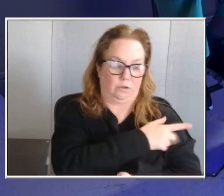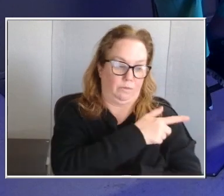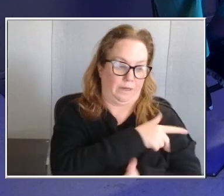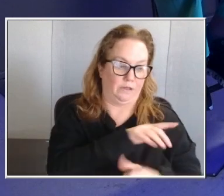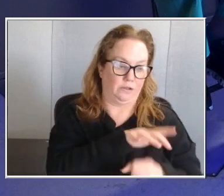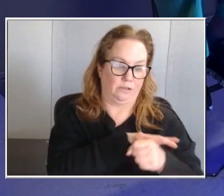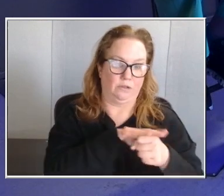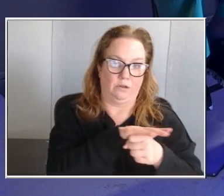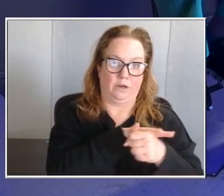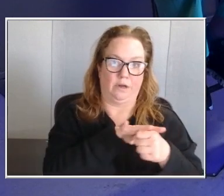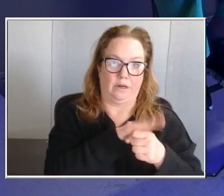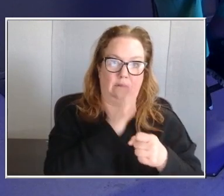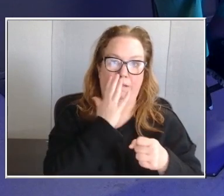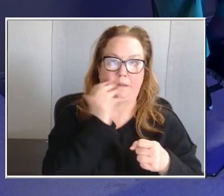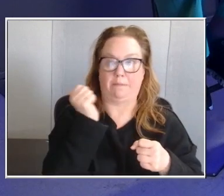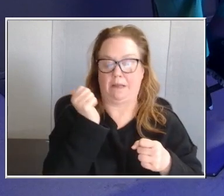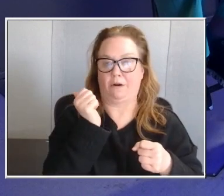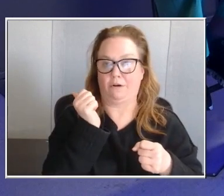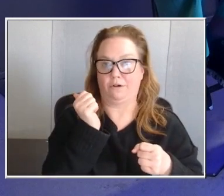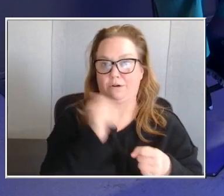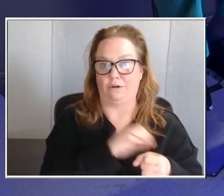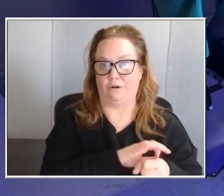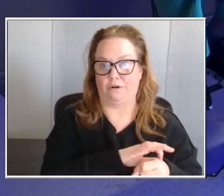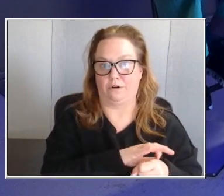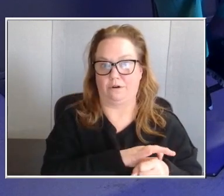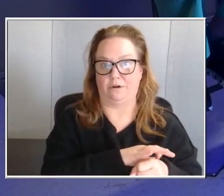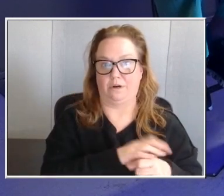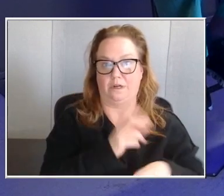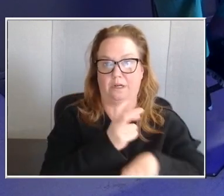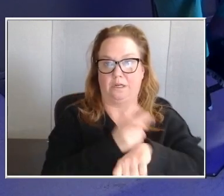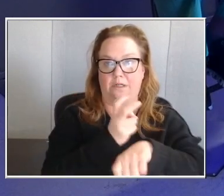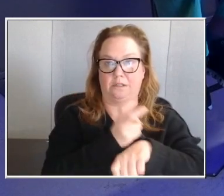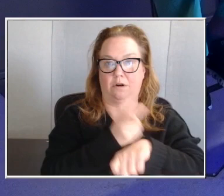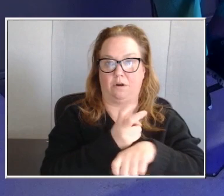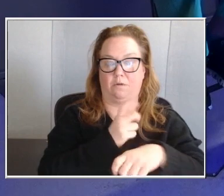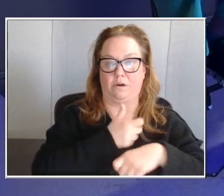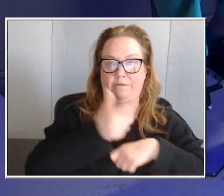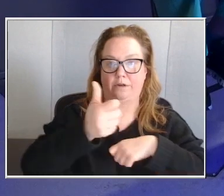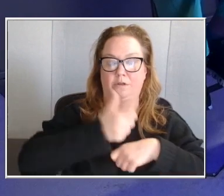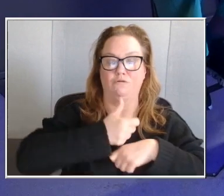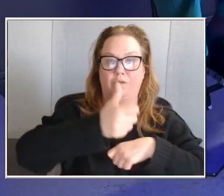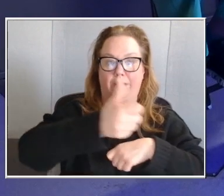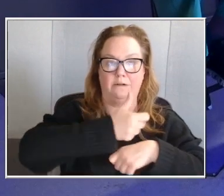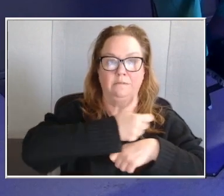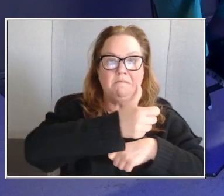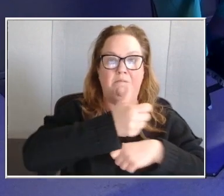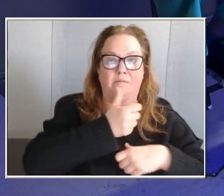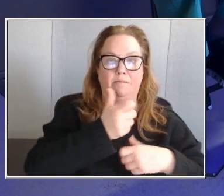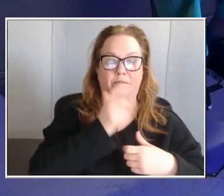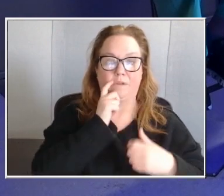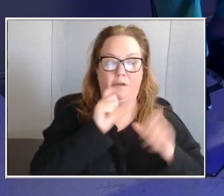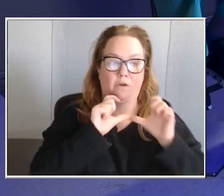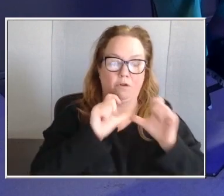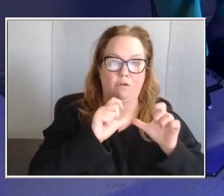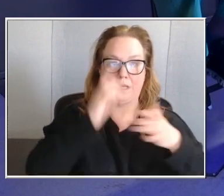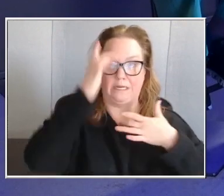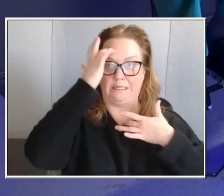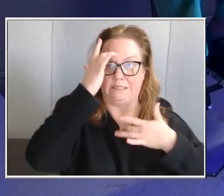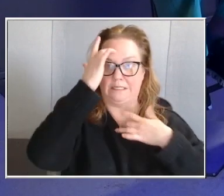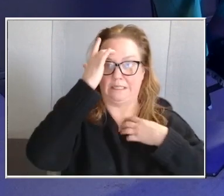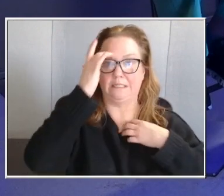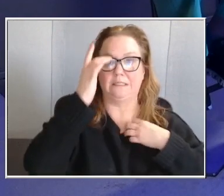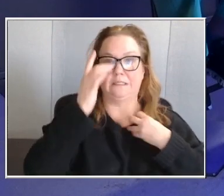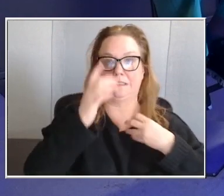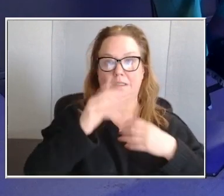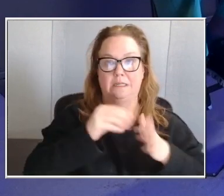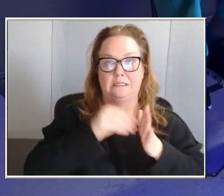home, the better off they are. It's just hard when you have to travel and you take someone with a chronic disease, and not to mention